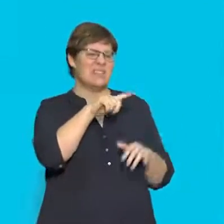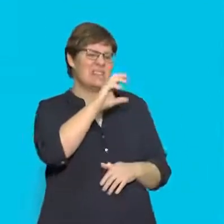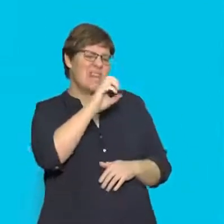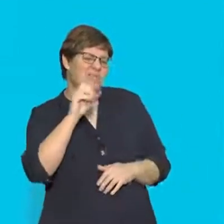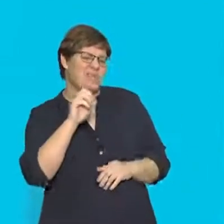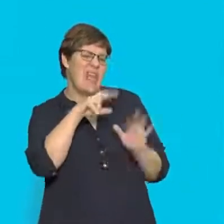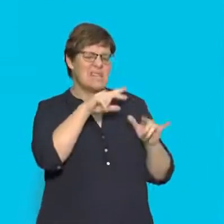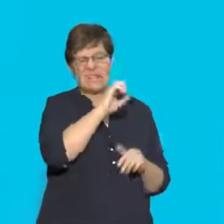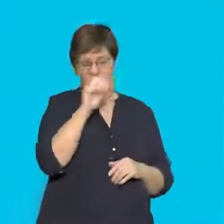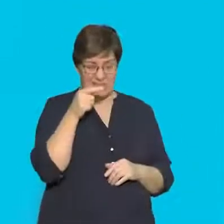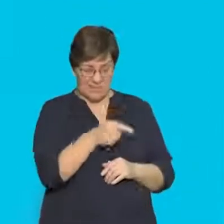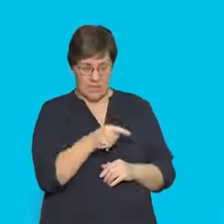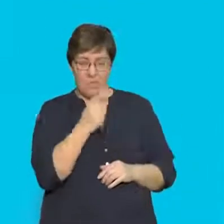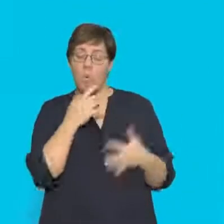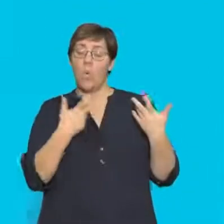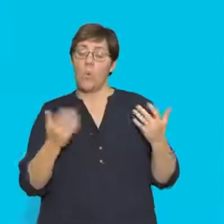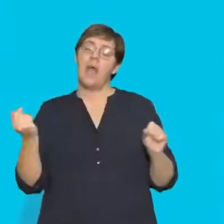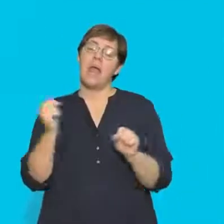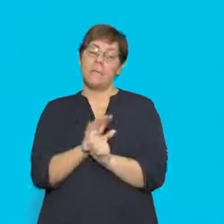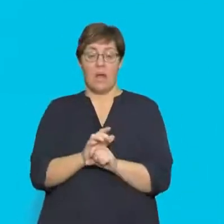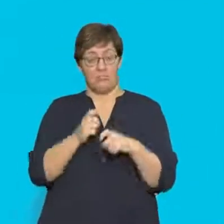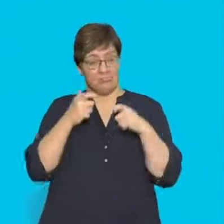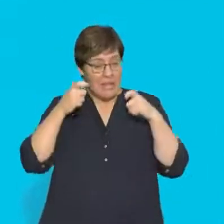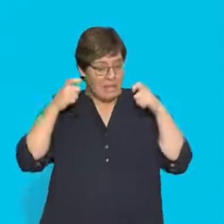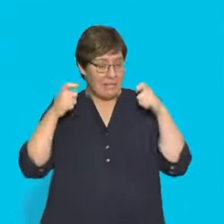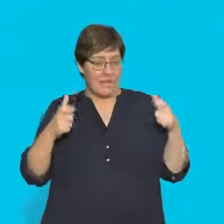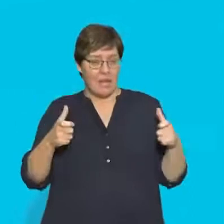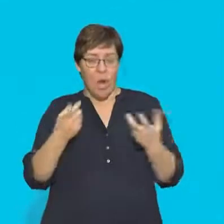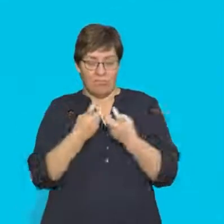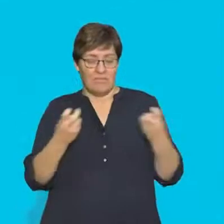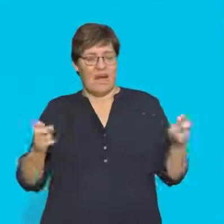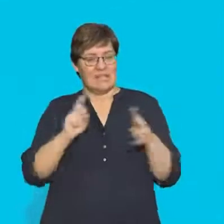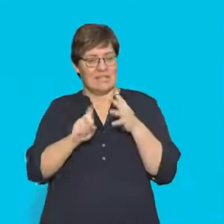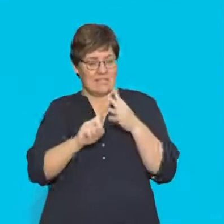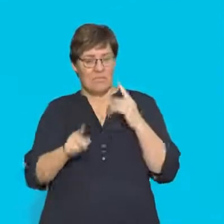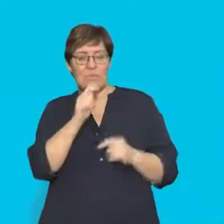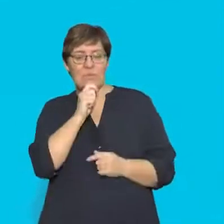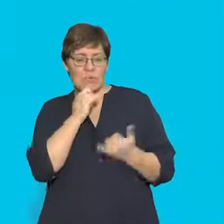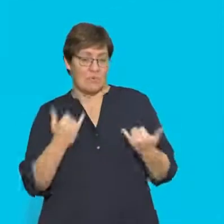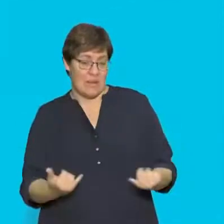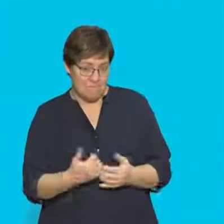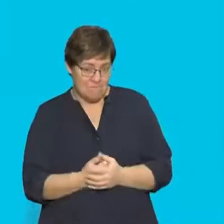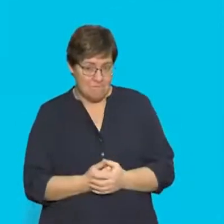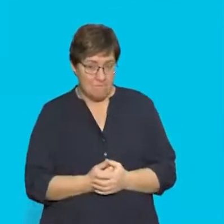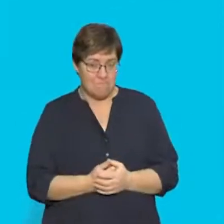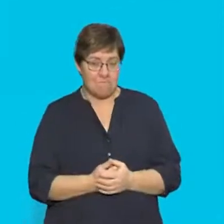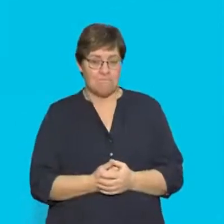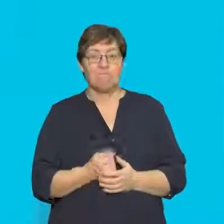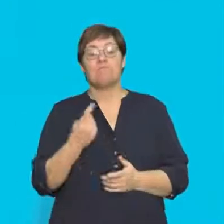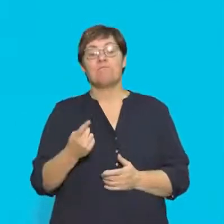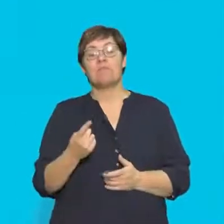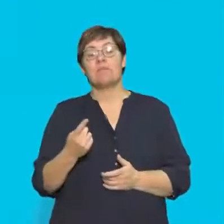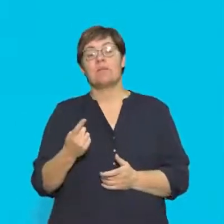has had a huge impact on devices that we use in our everyday life. In fact,